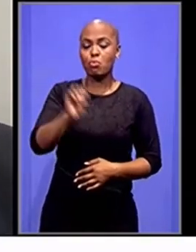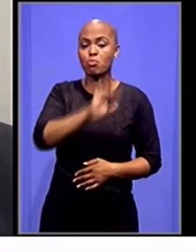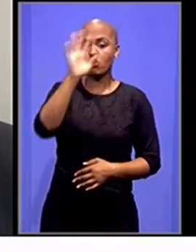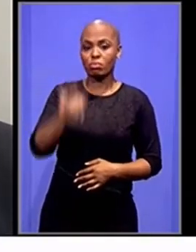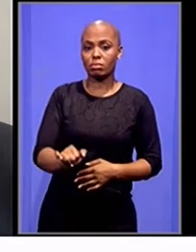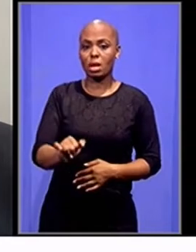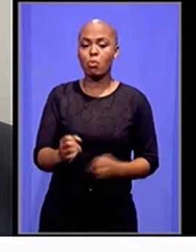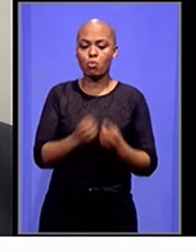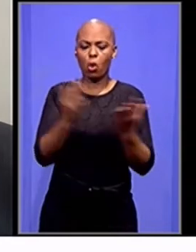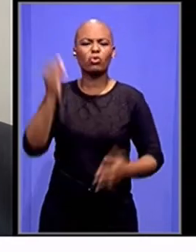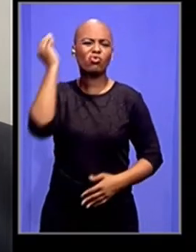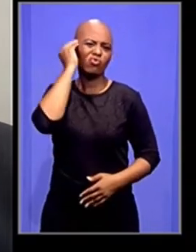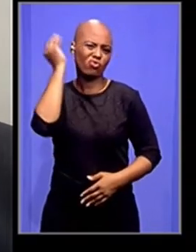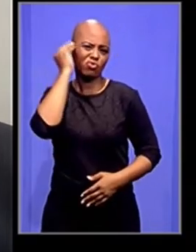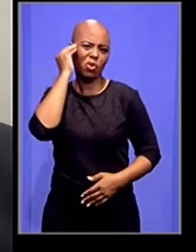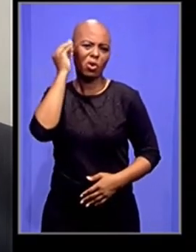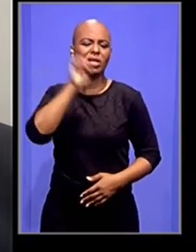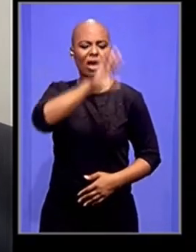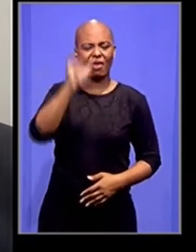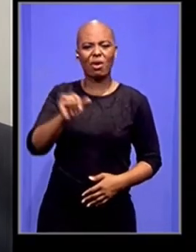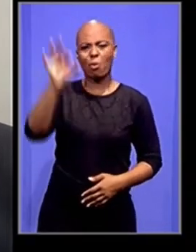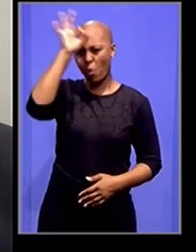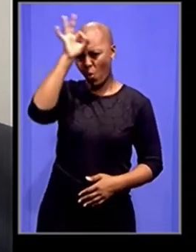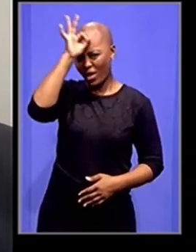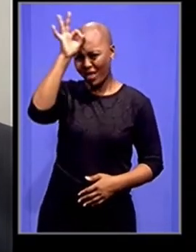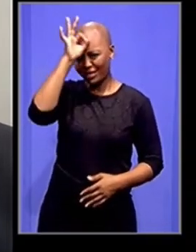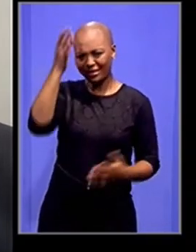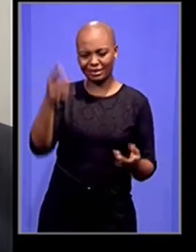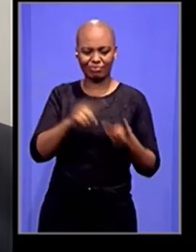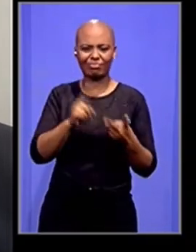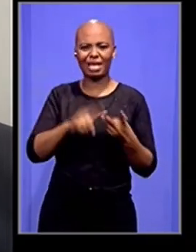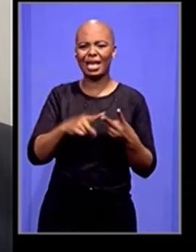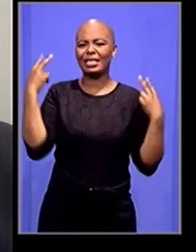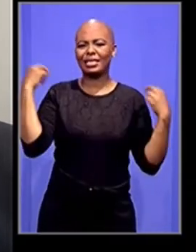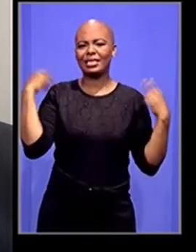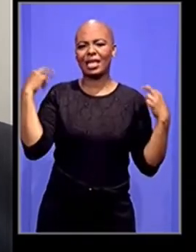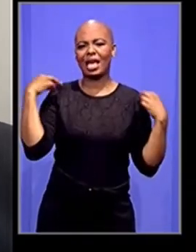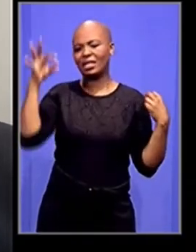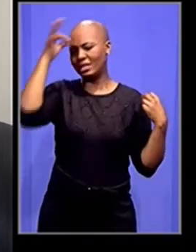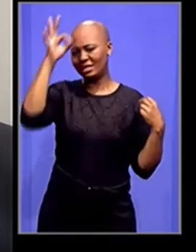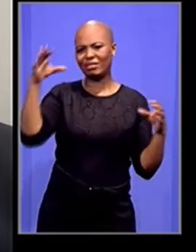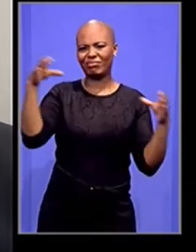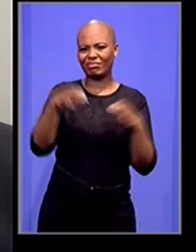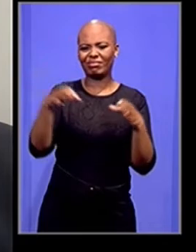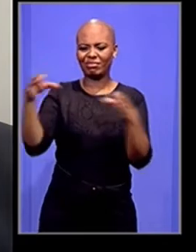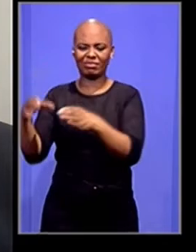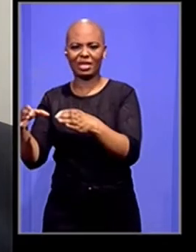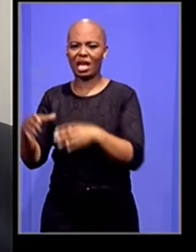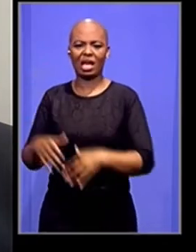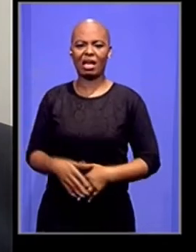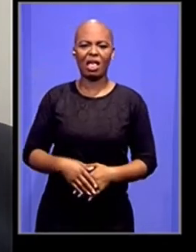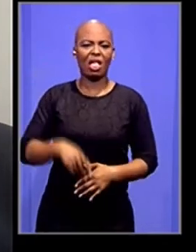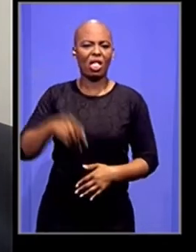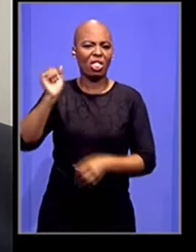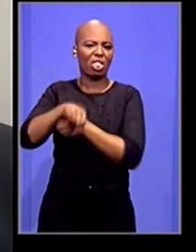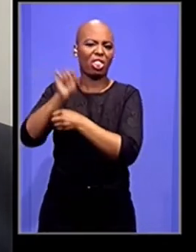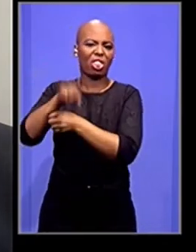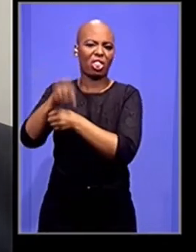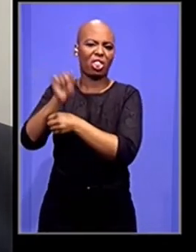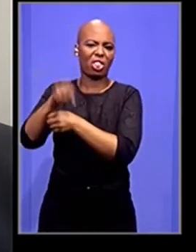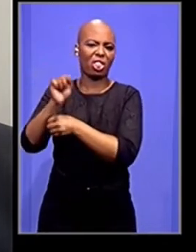of leadership. The report also is not telling us about the root cause of the problem, the root cause of the unrest. It